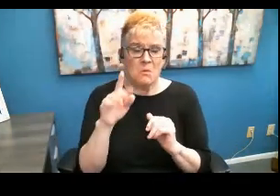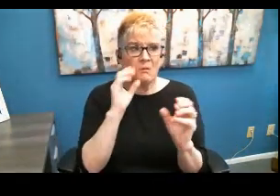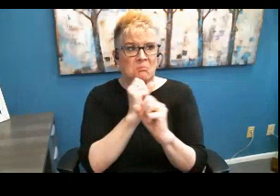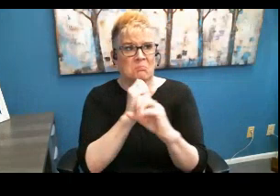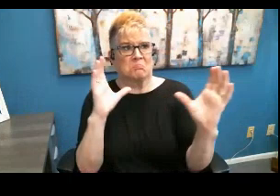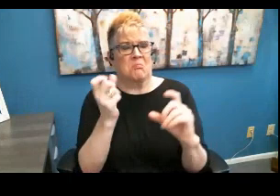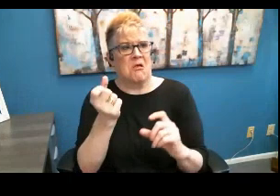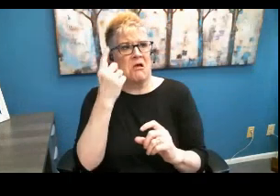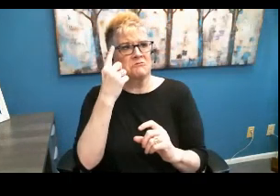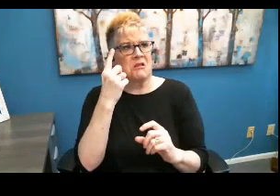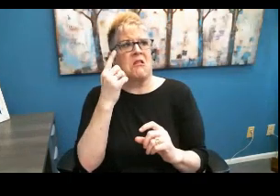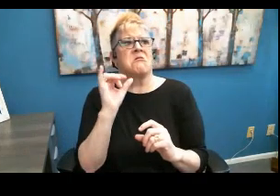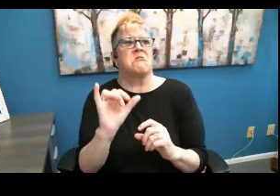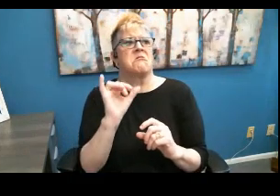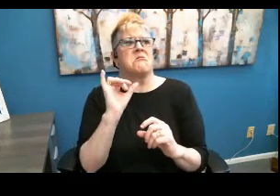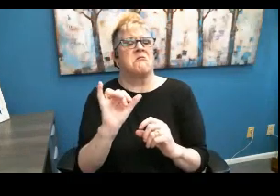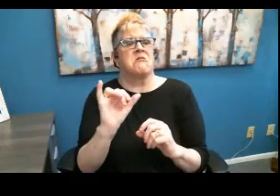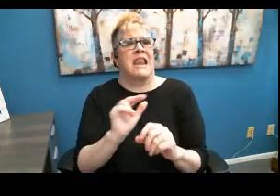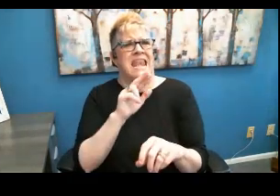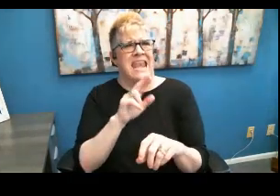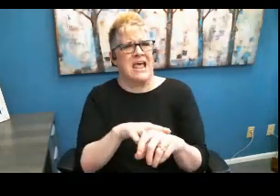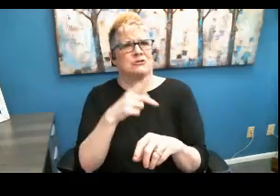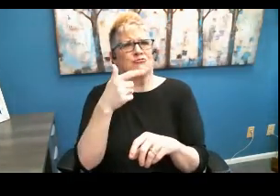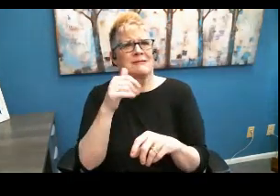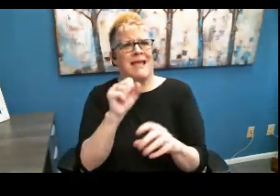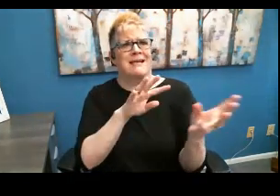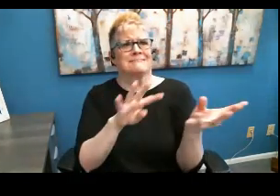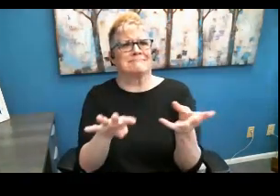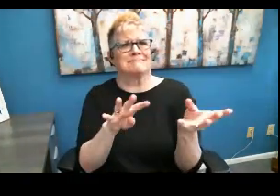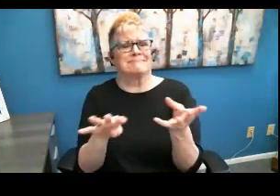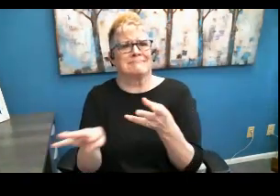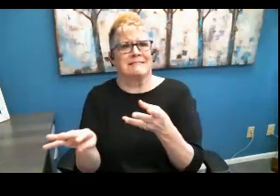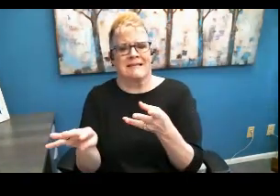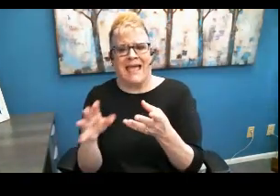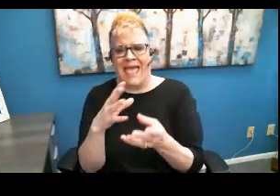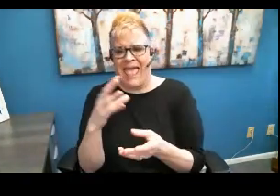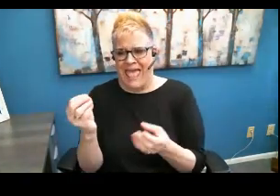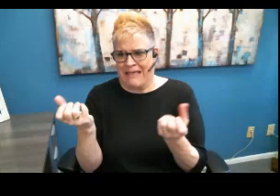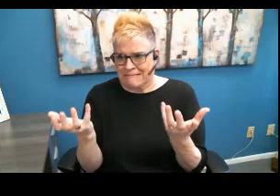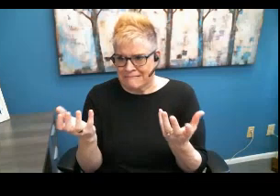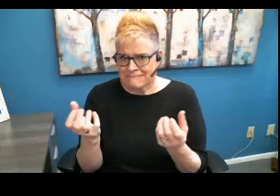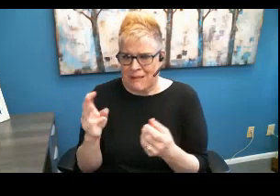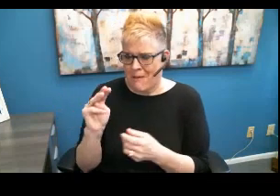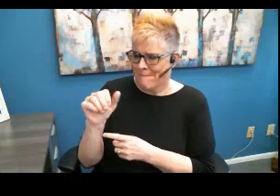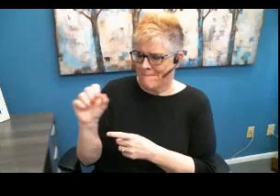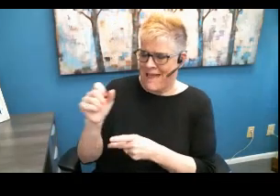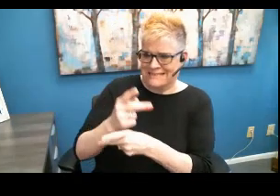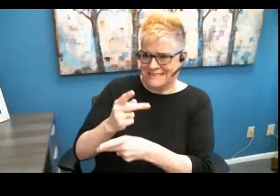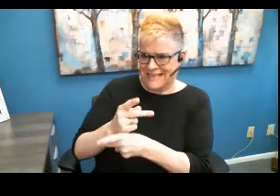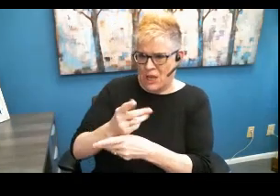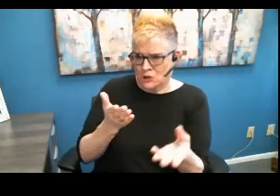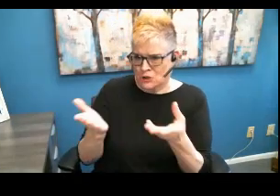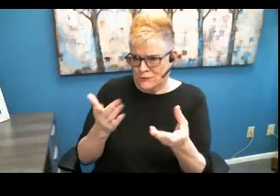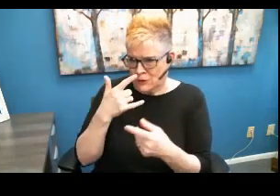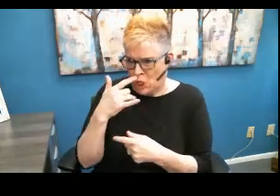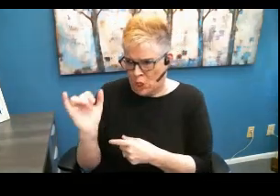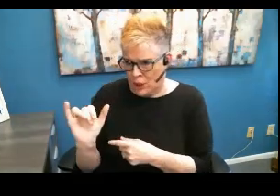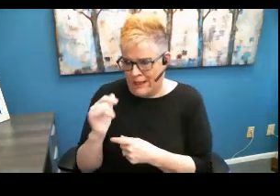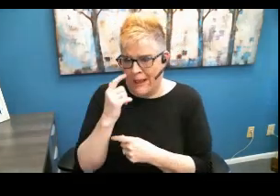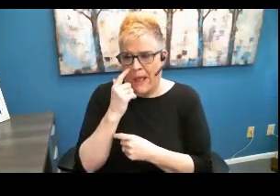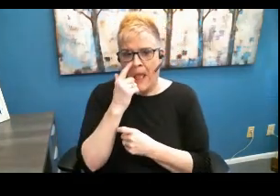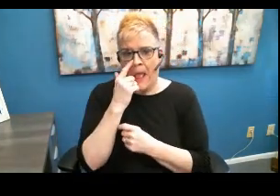gas supply chain and how disruptions may prompt the need for mass care services. So we laid